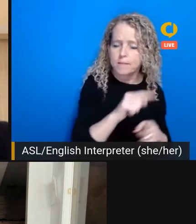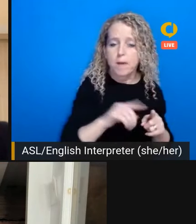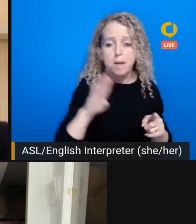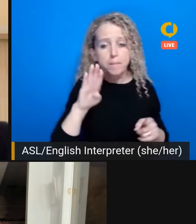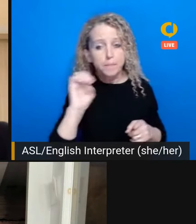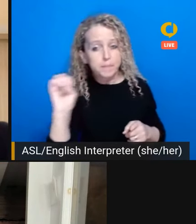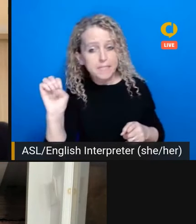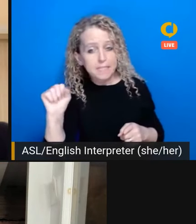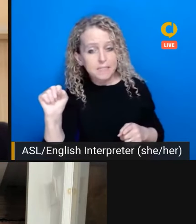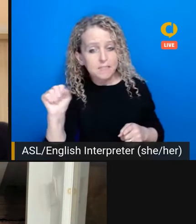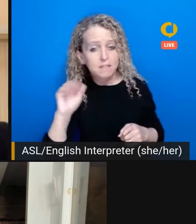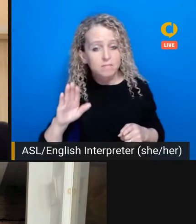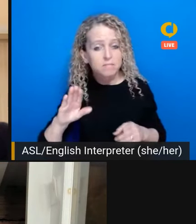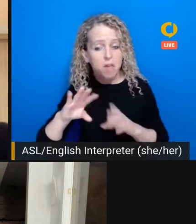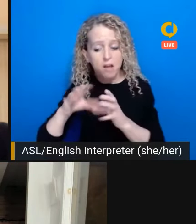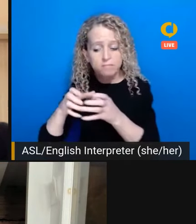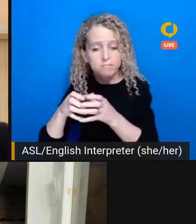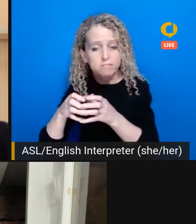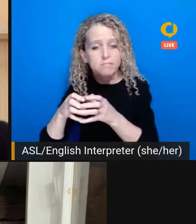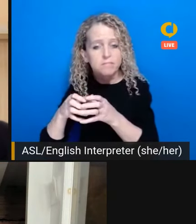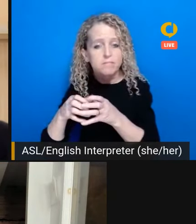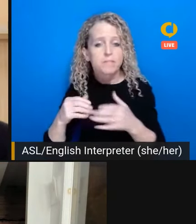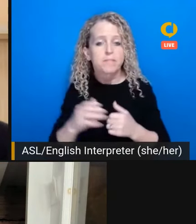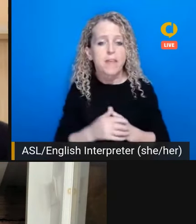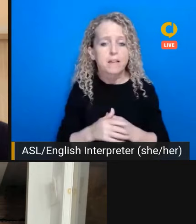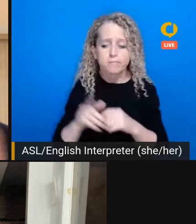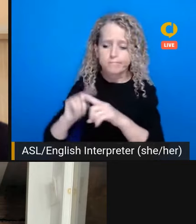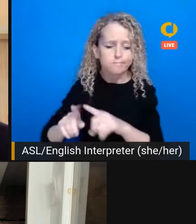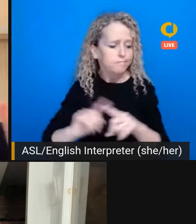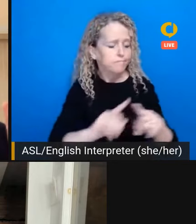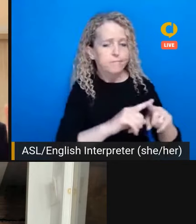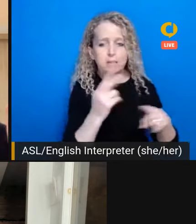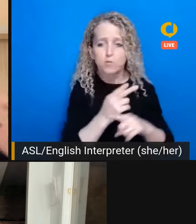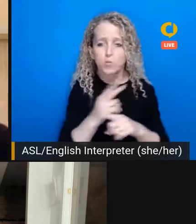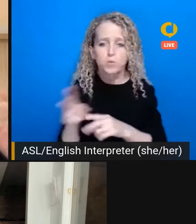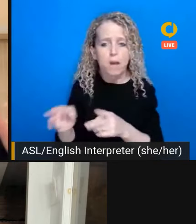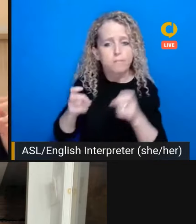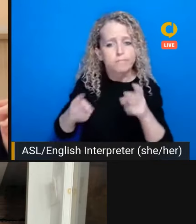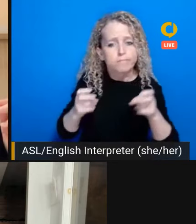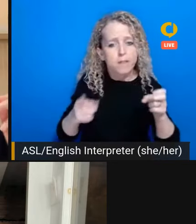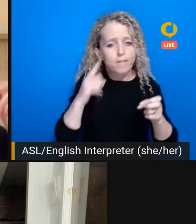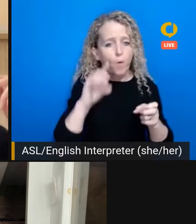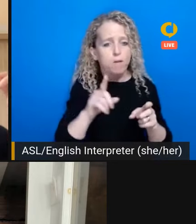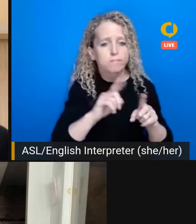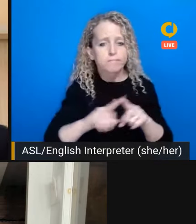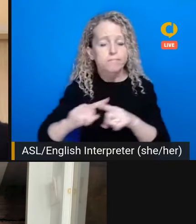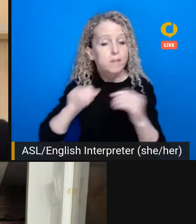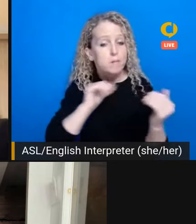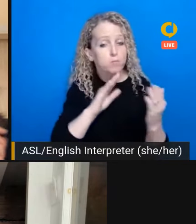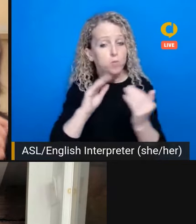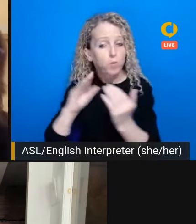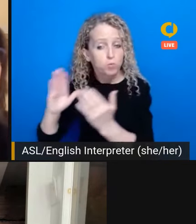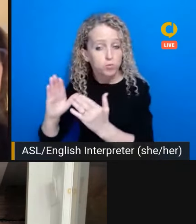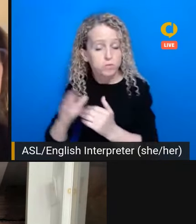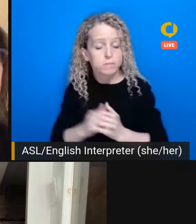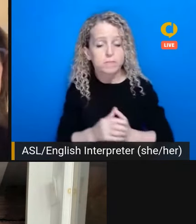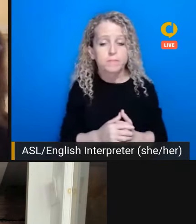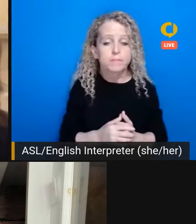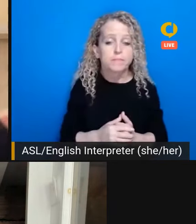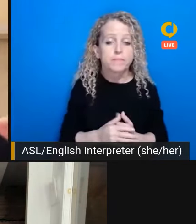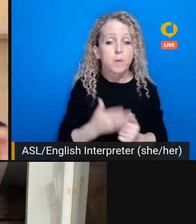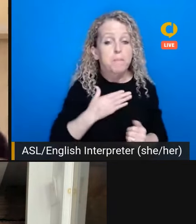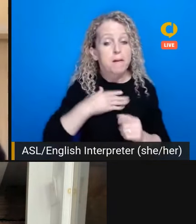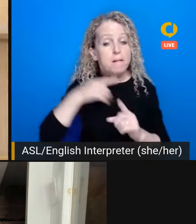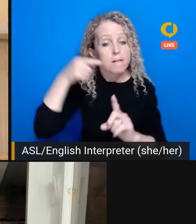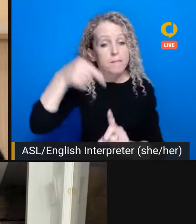for different areas. So the more, where I'm going with it is the more